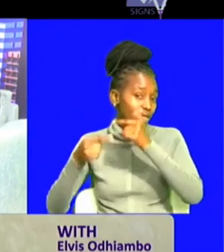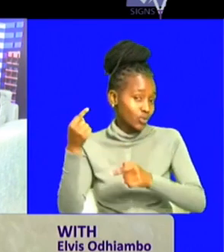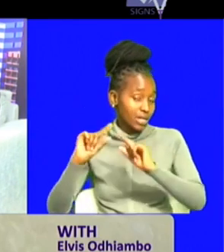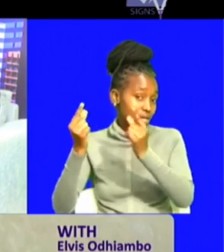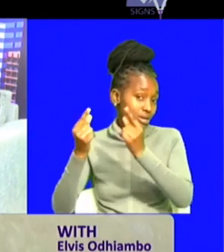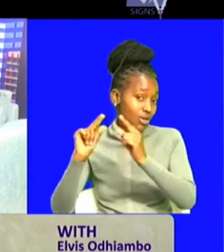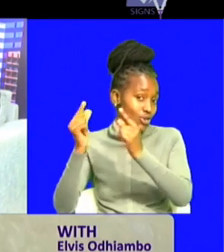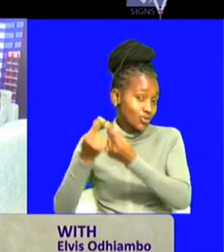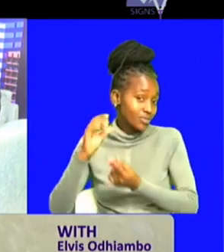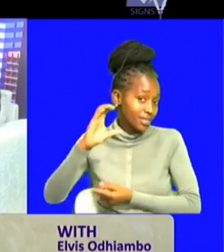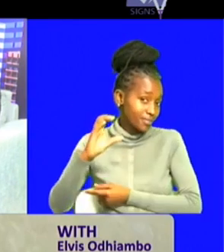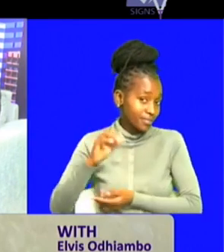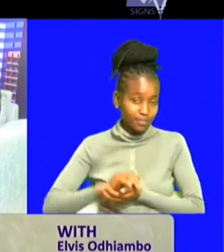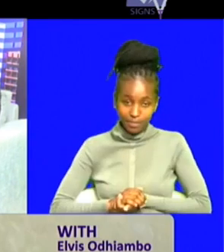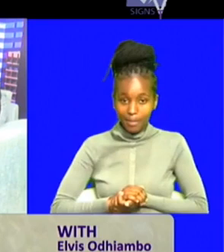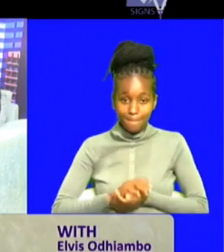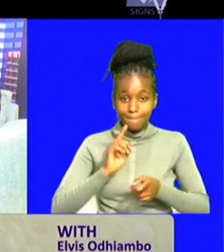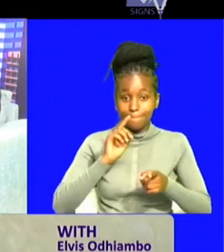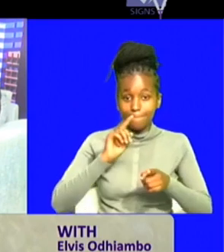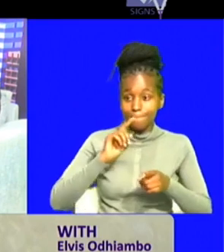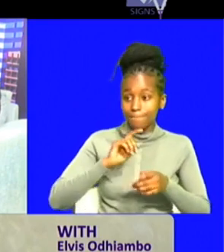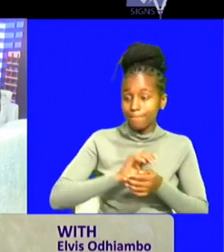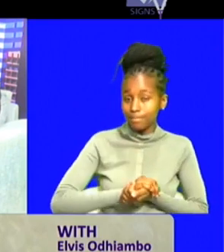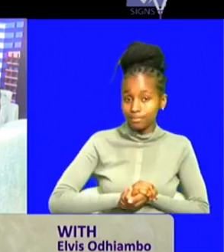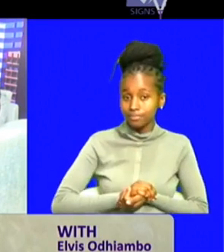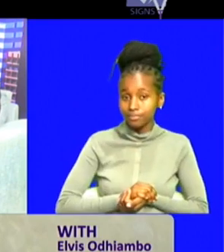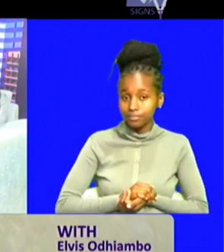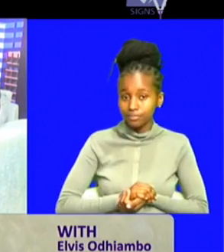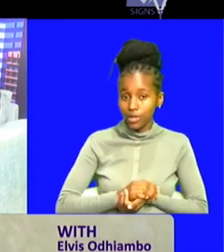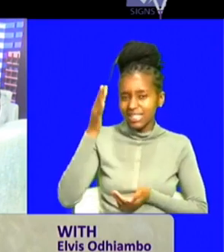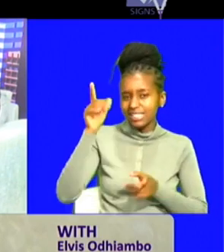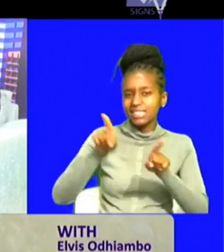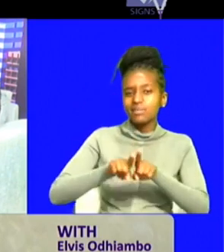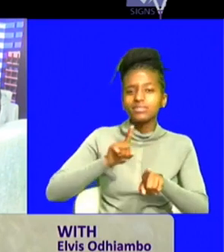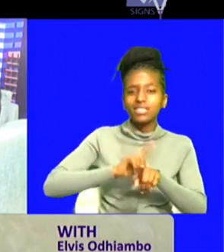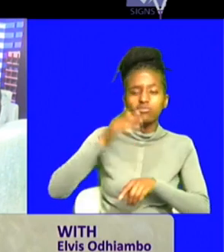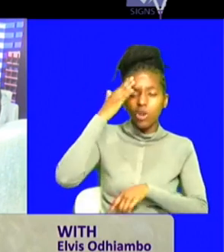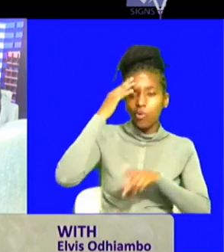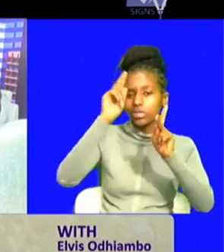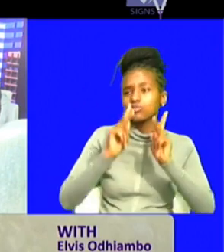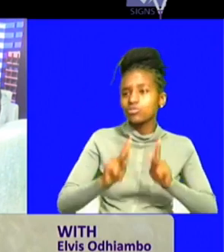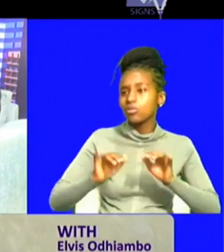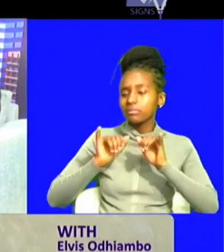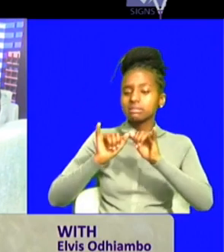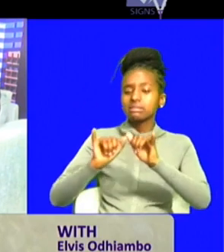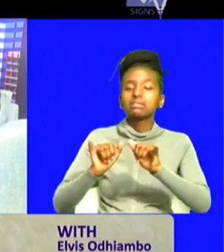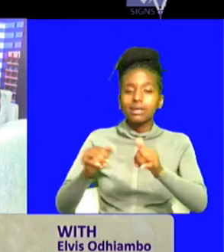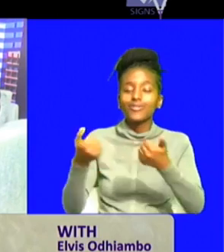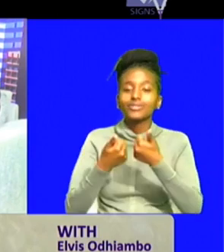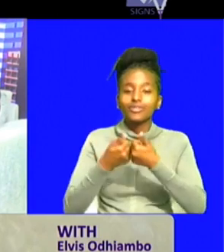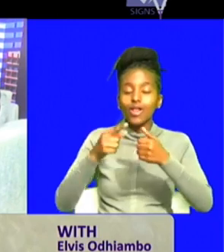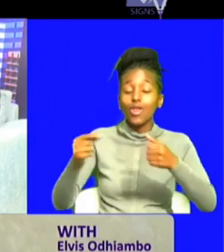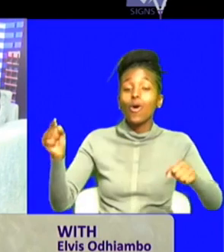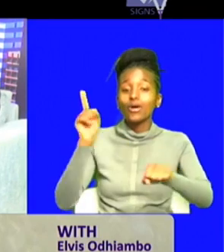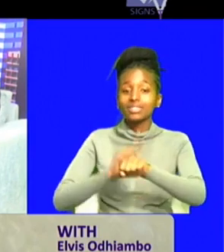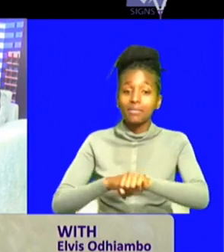in that group because they've been there for a very long time. Right. And they have a good